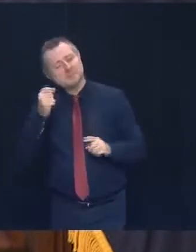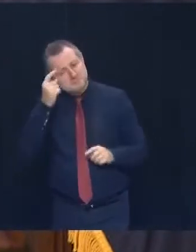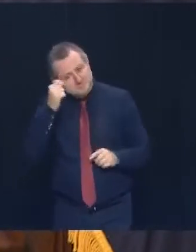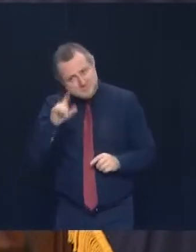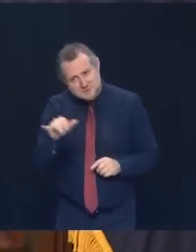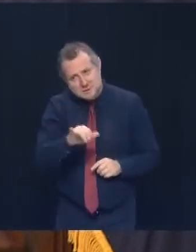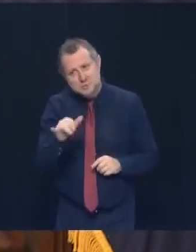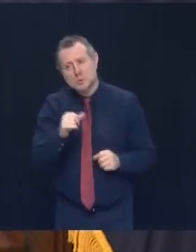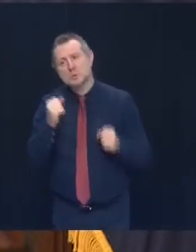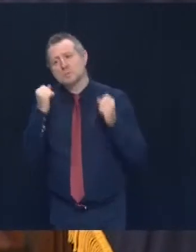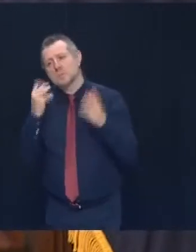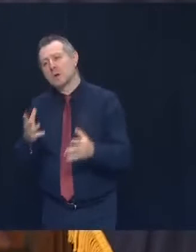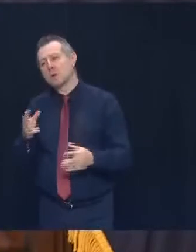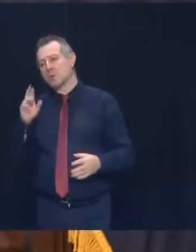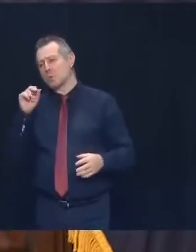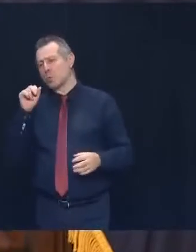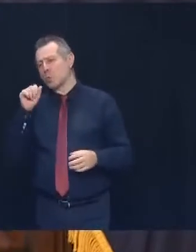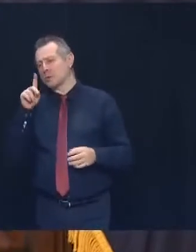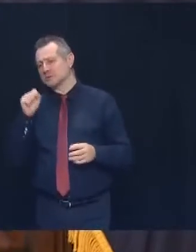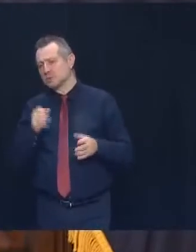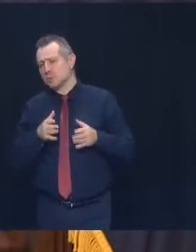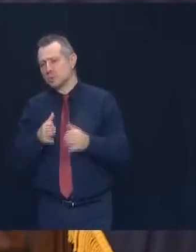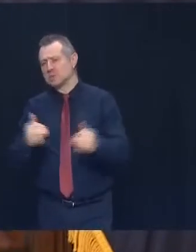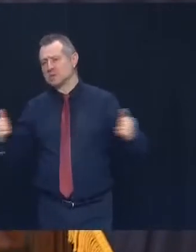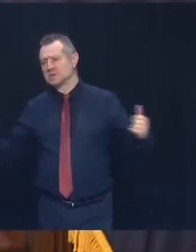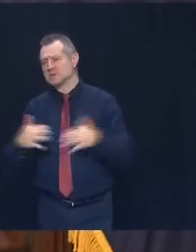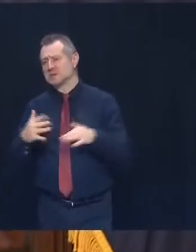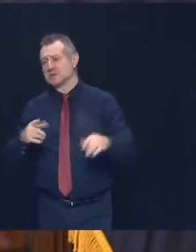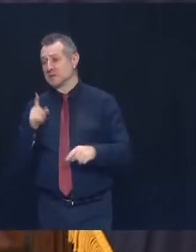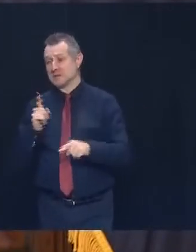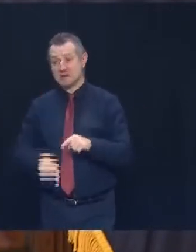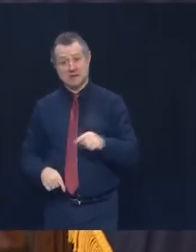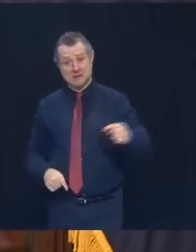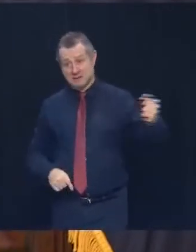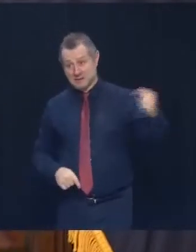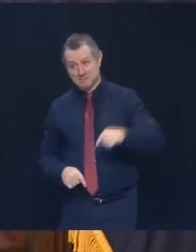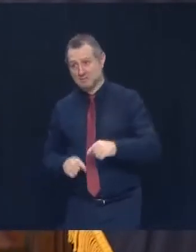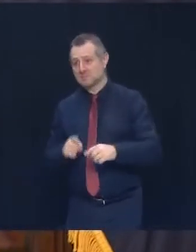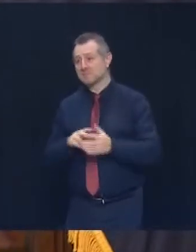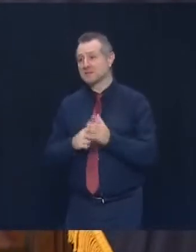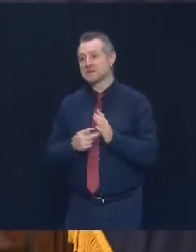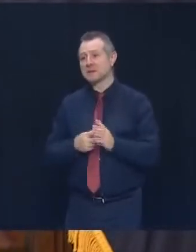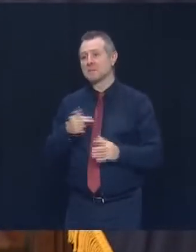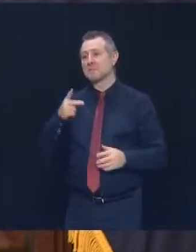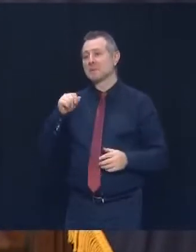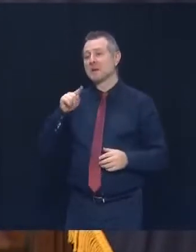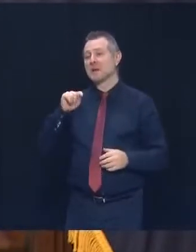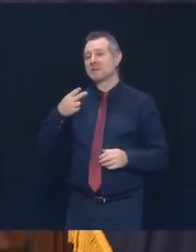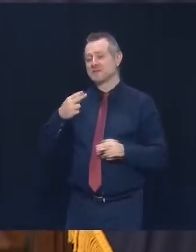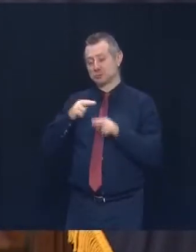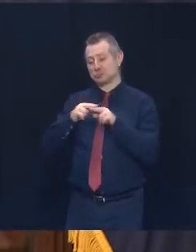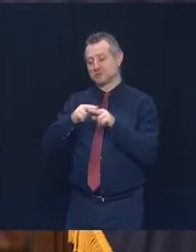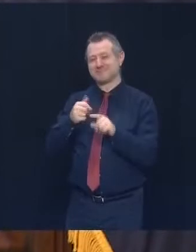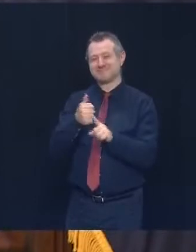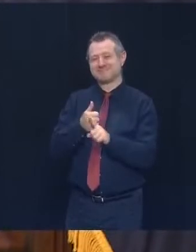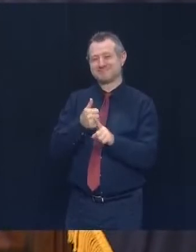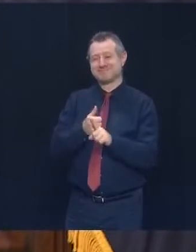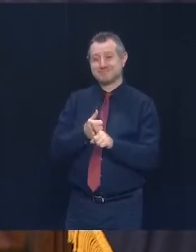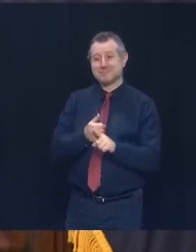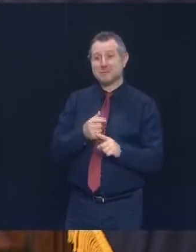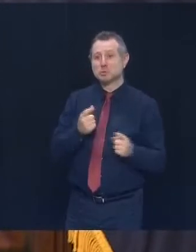row. If you said you can't come in on a PATH train, all you would do is put everybody in a car and make them